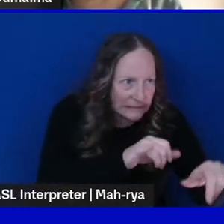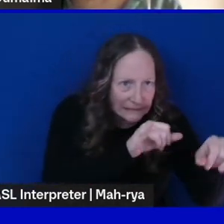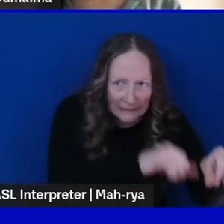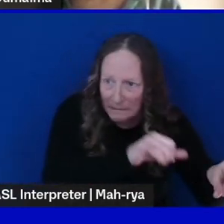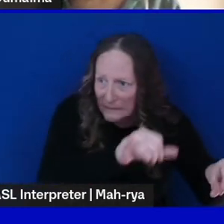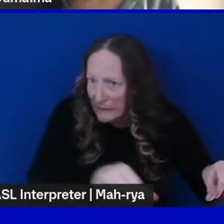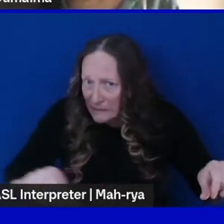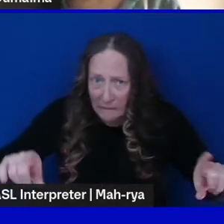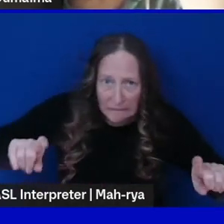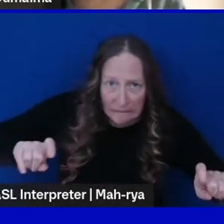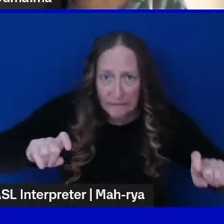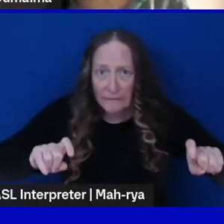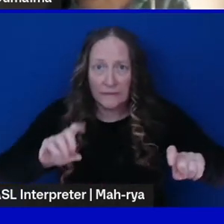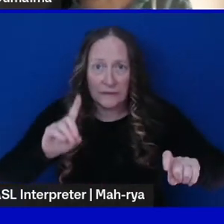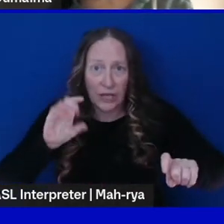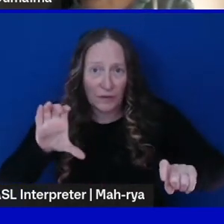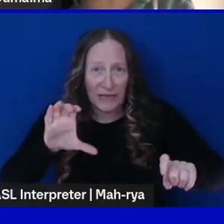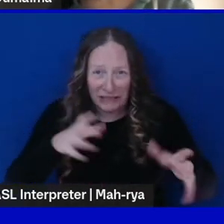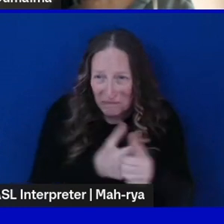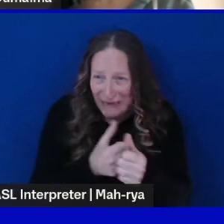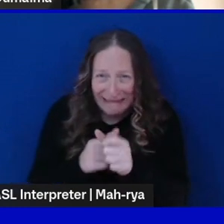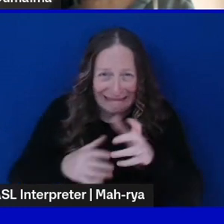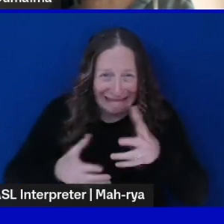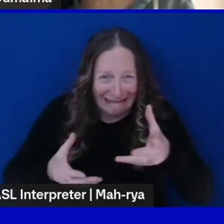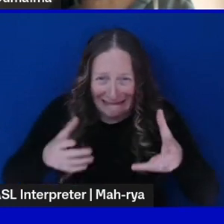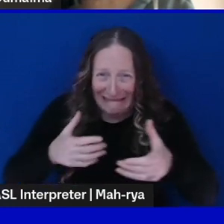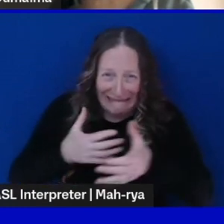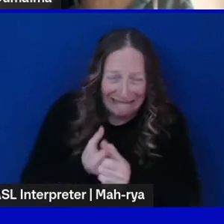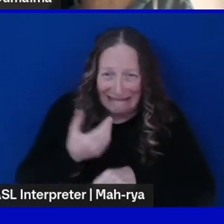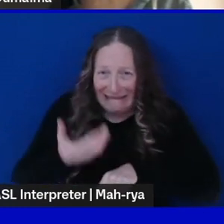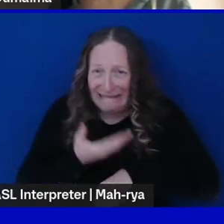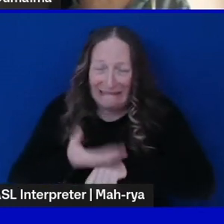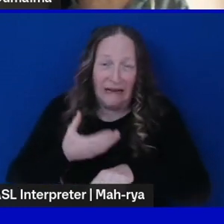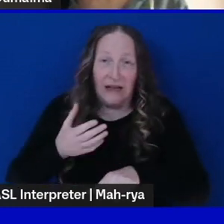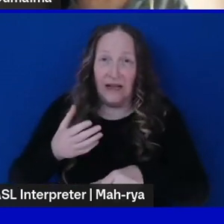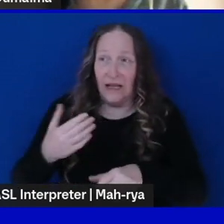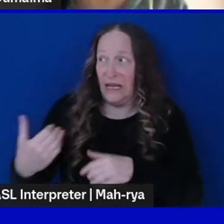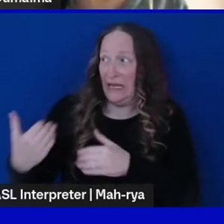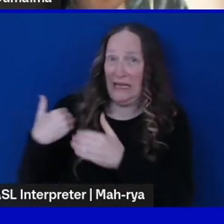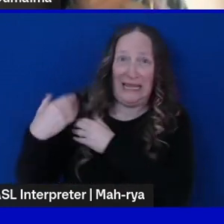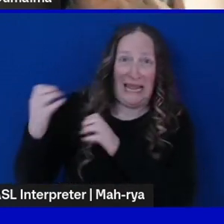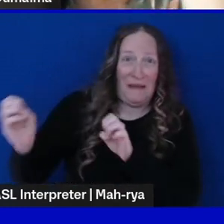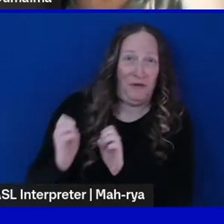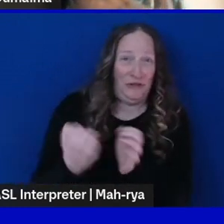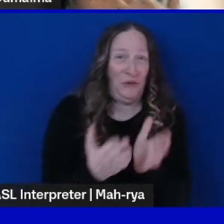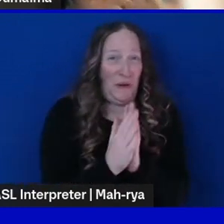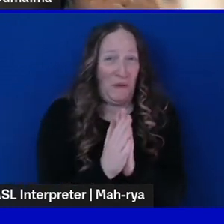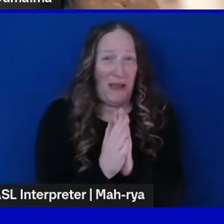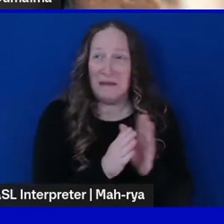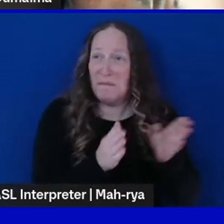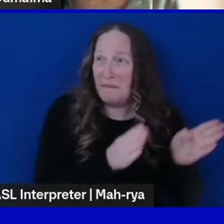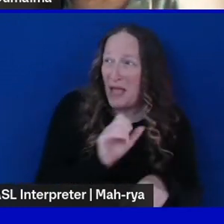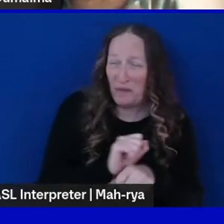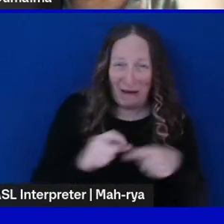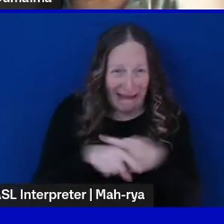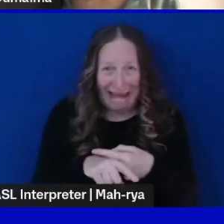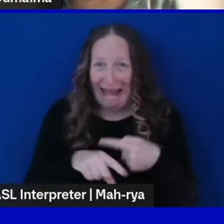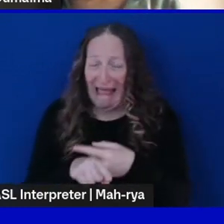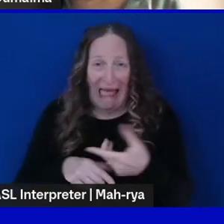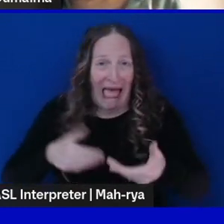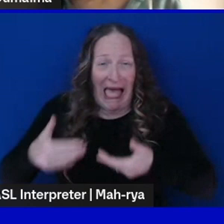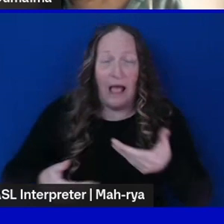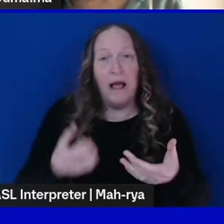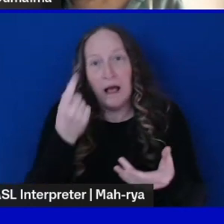documentation updated, and juggling emergency requests with planned work. So the complexity increases when you